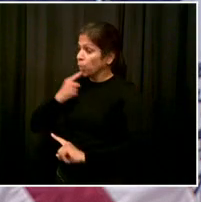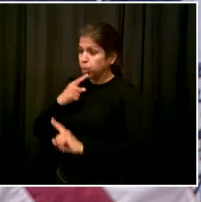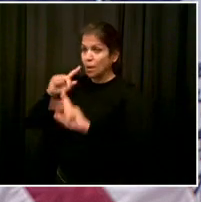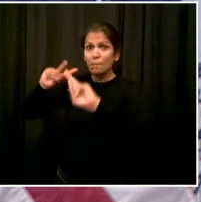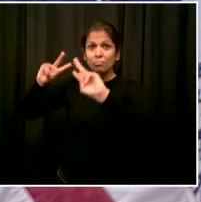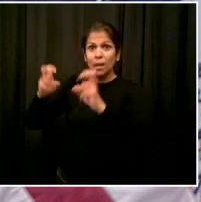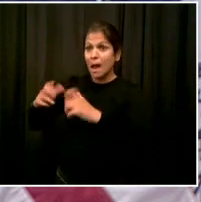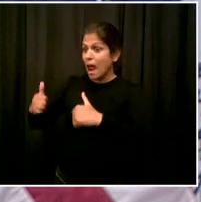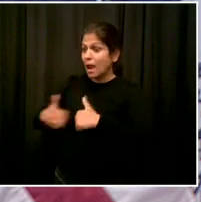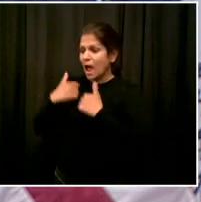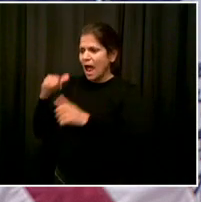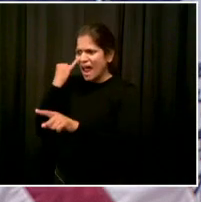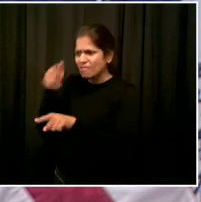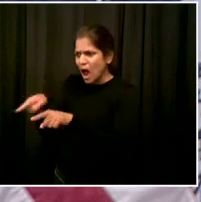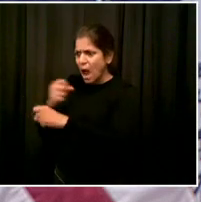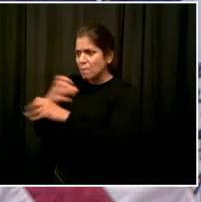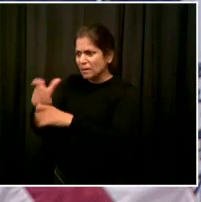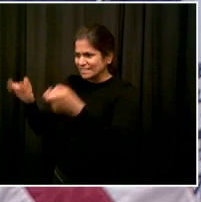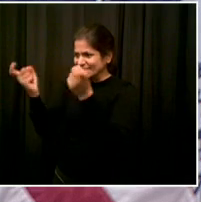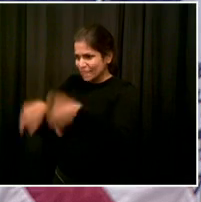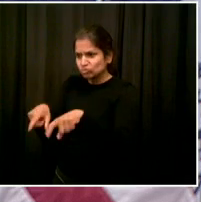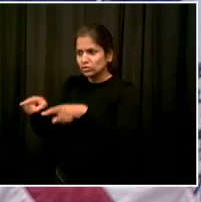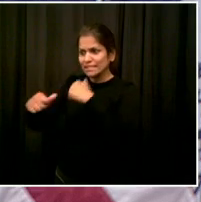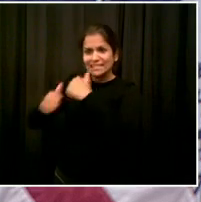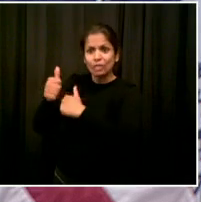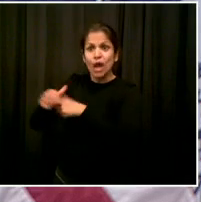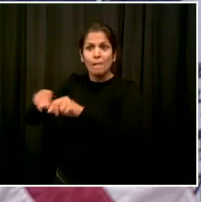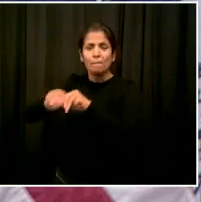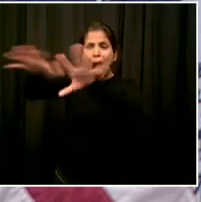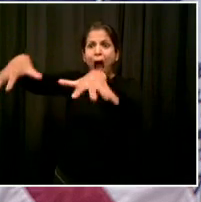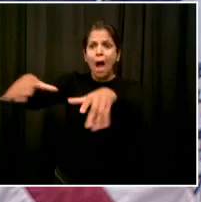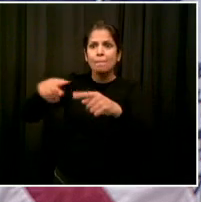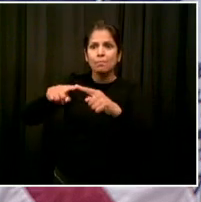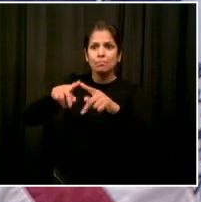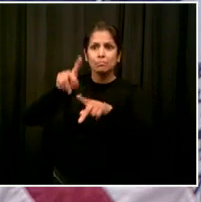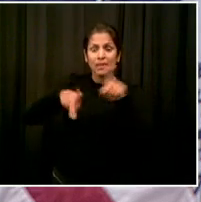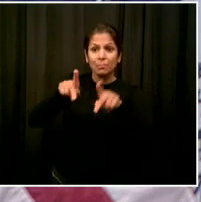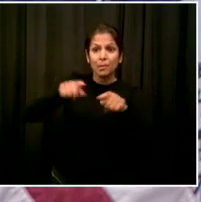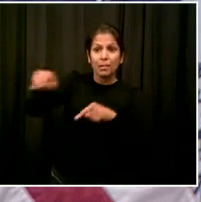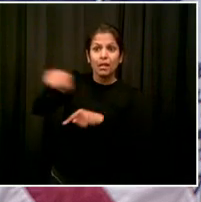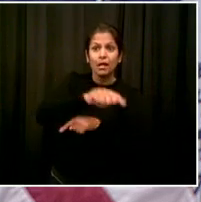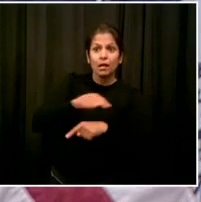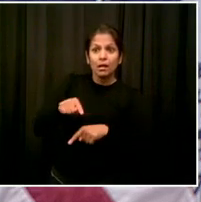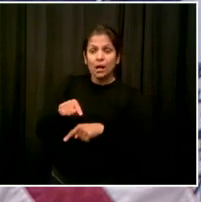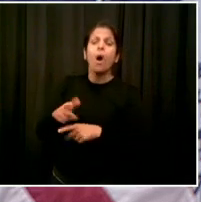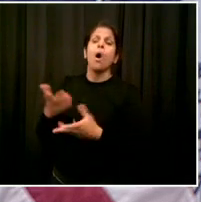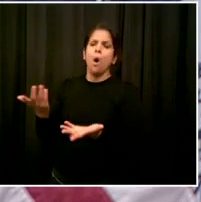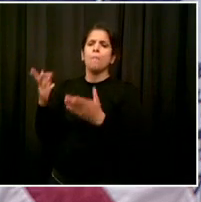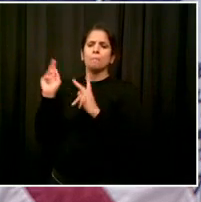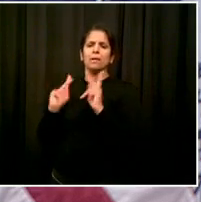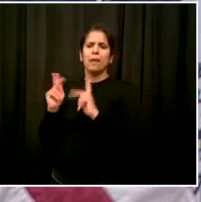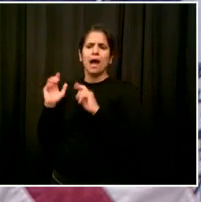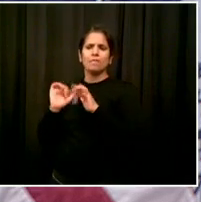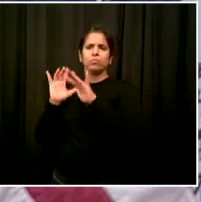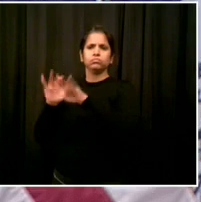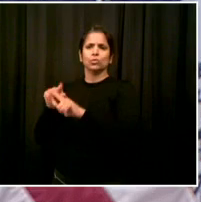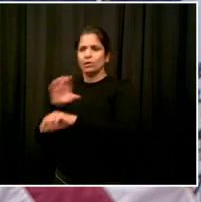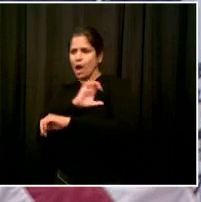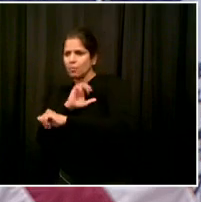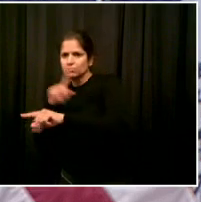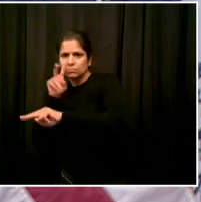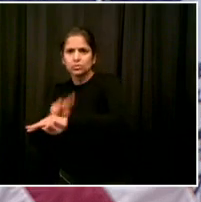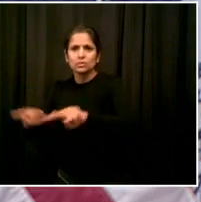we have a situation where a lot of the times kids set off fireworks and leave immediately. It's very hard to do